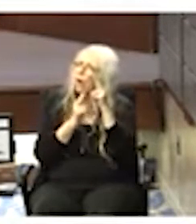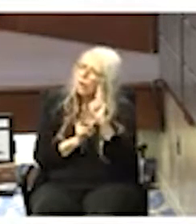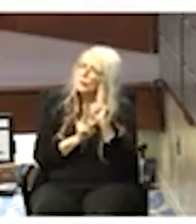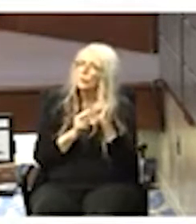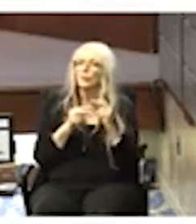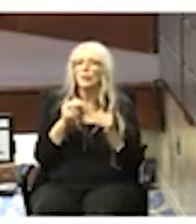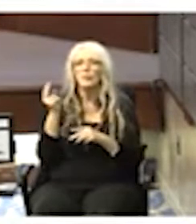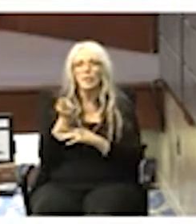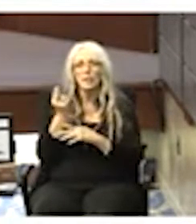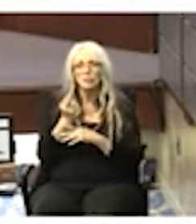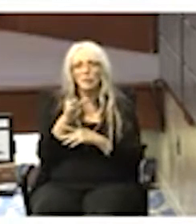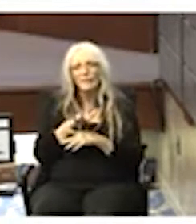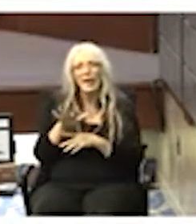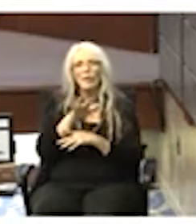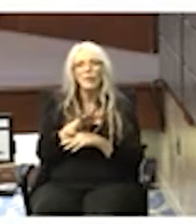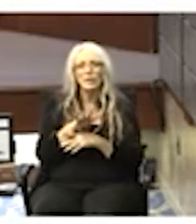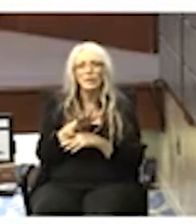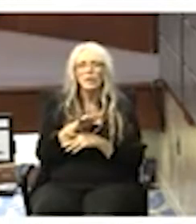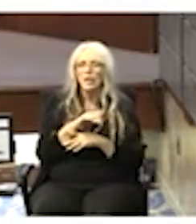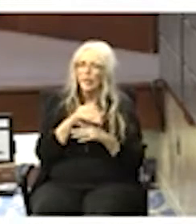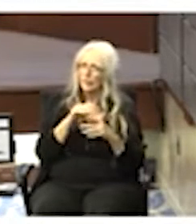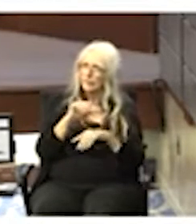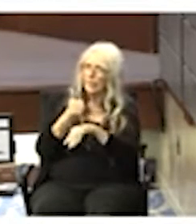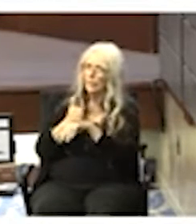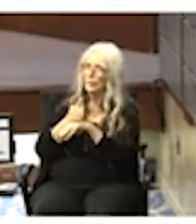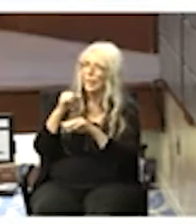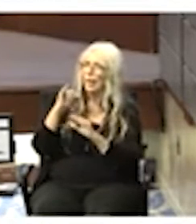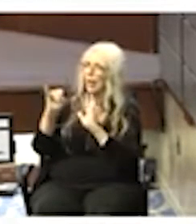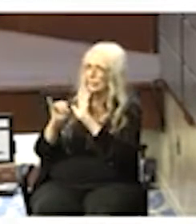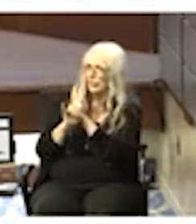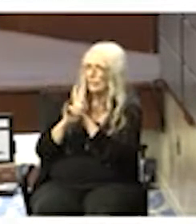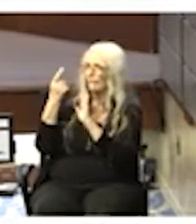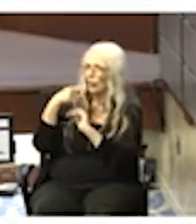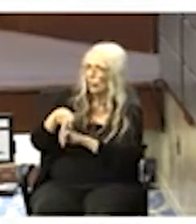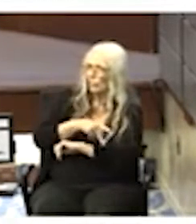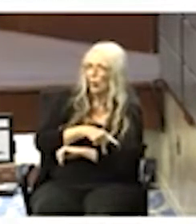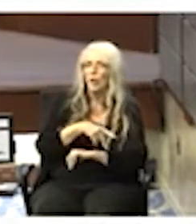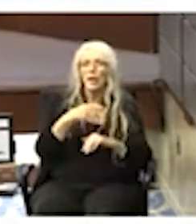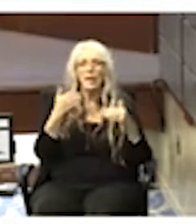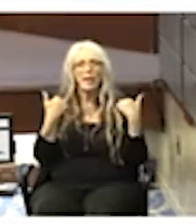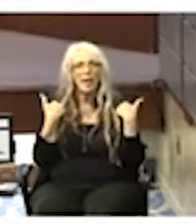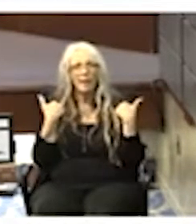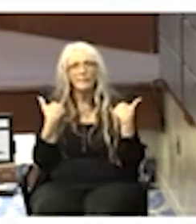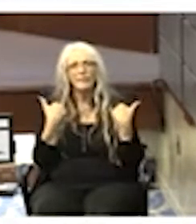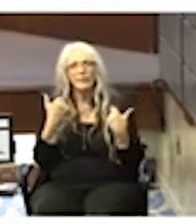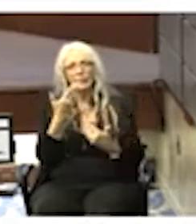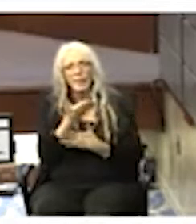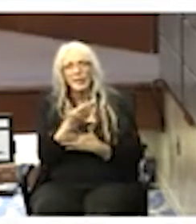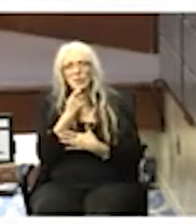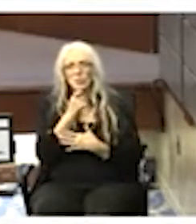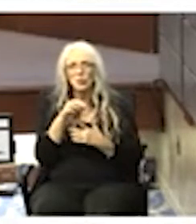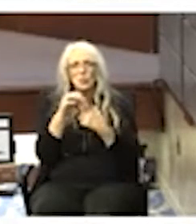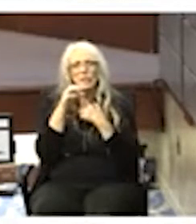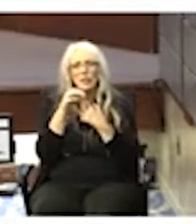of the neighborhood, distinguish the park's identity, utilize regional materials, and establish the site as a unique trailhead